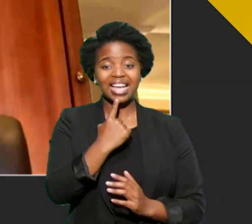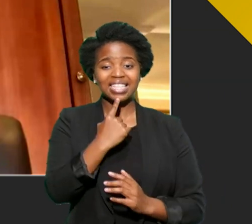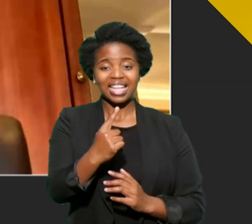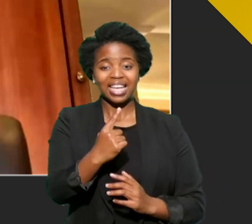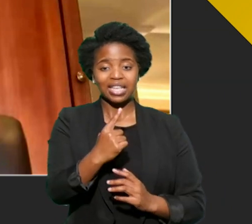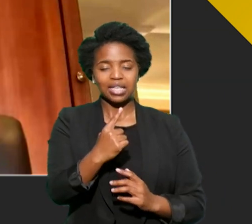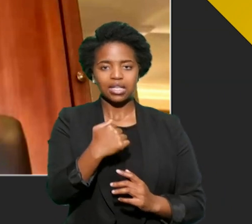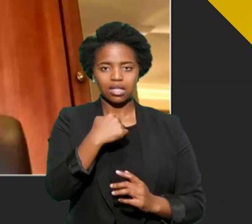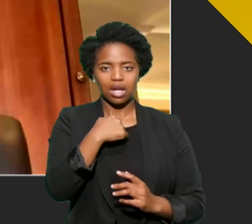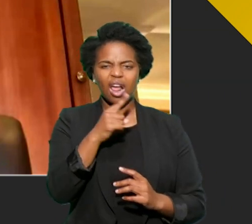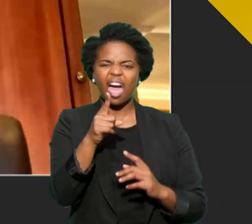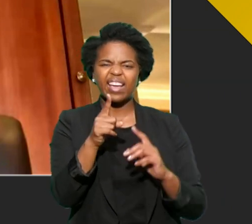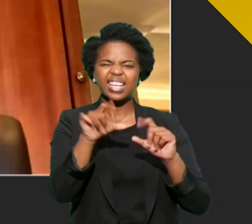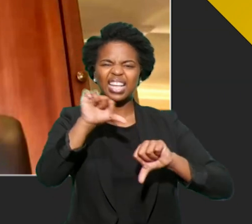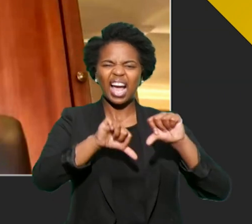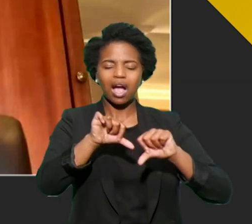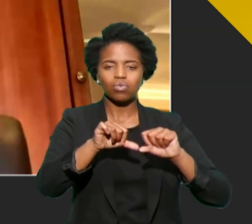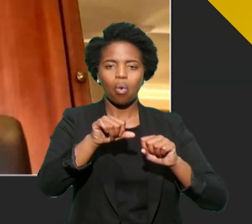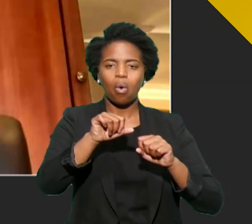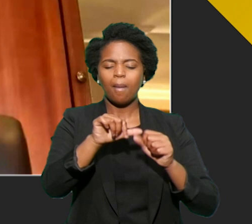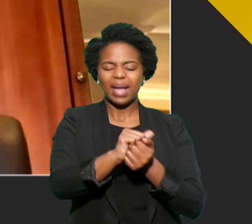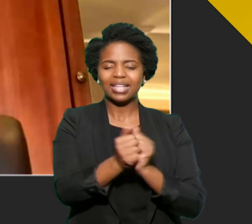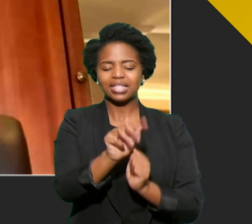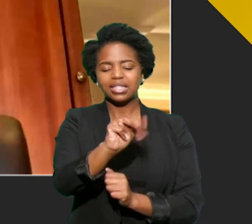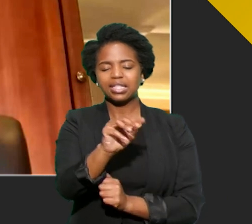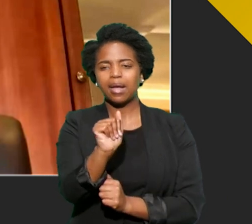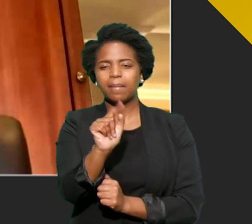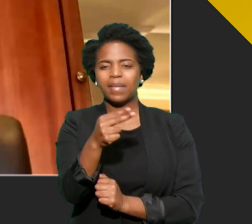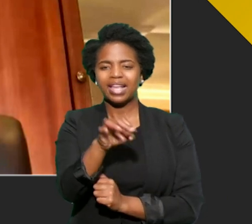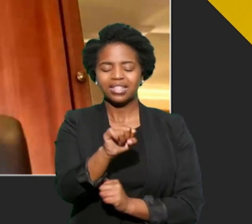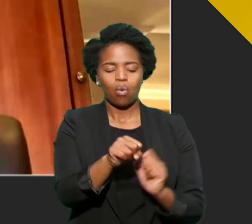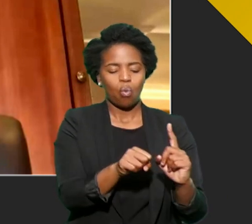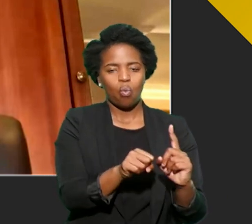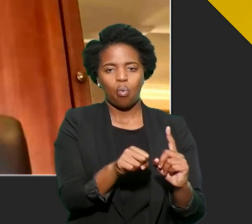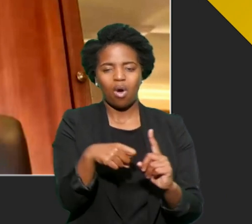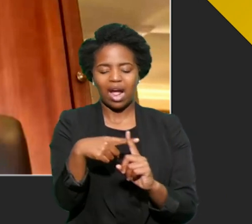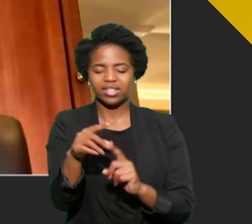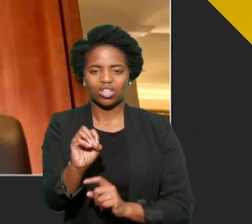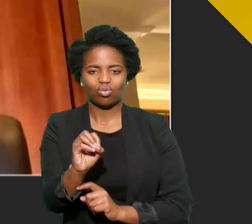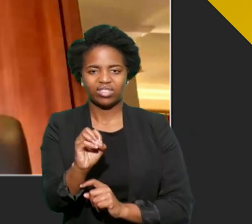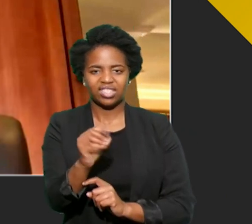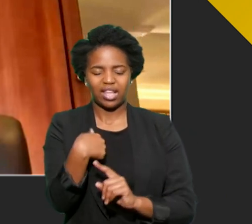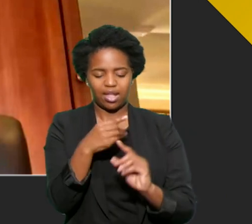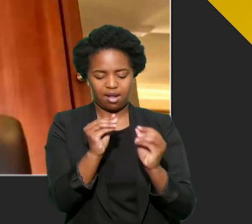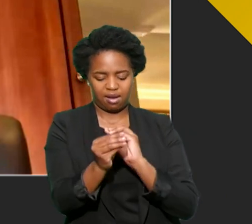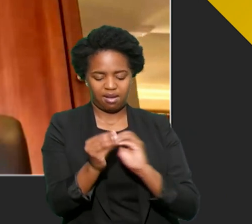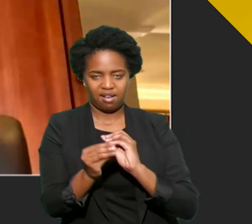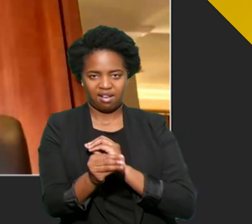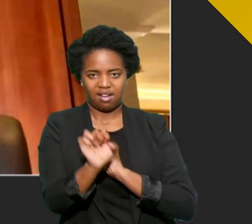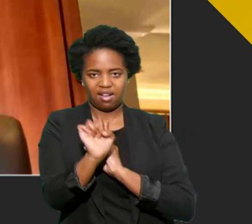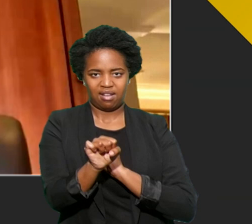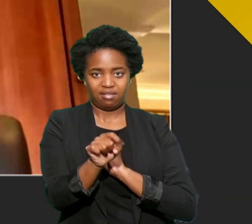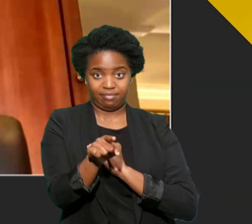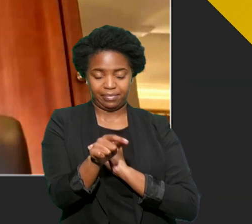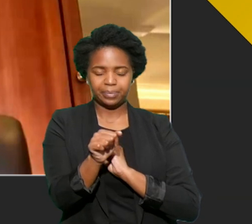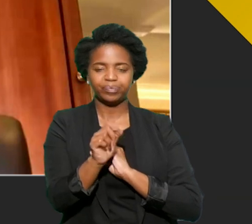coded into ones and zeros, and when a receiver, when it arrives at the receiver, it is decoded and it becomes the